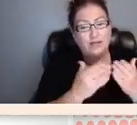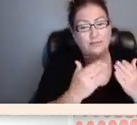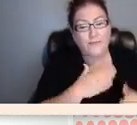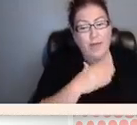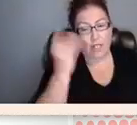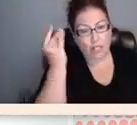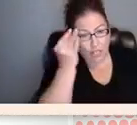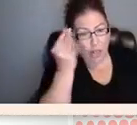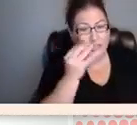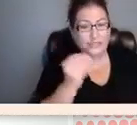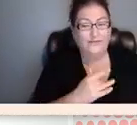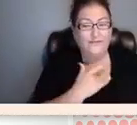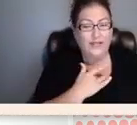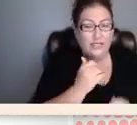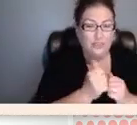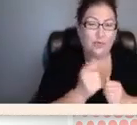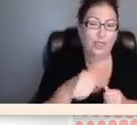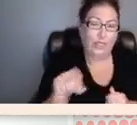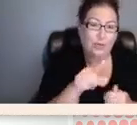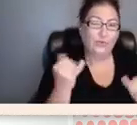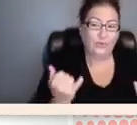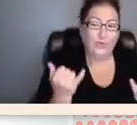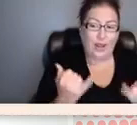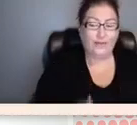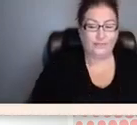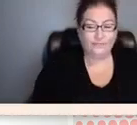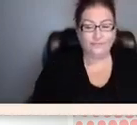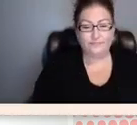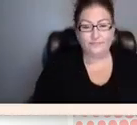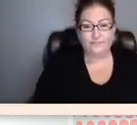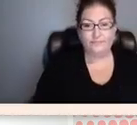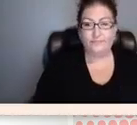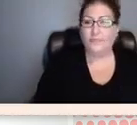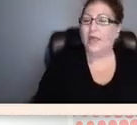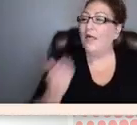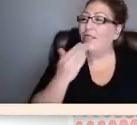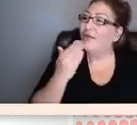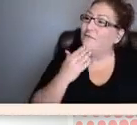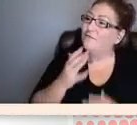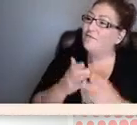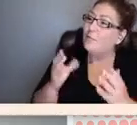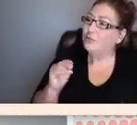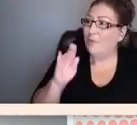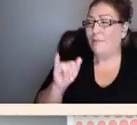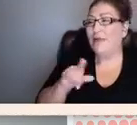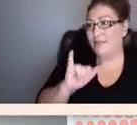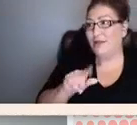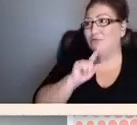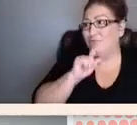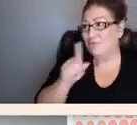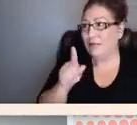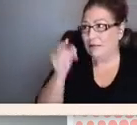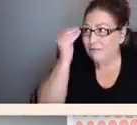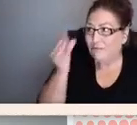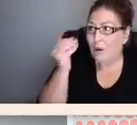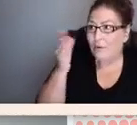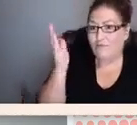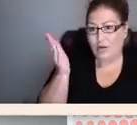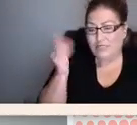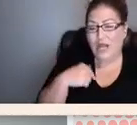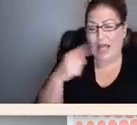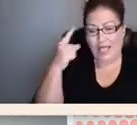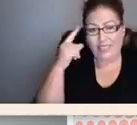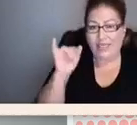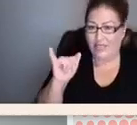and feelings with you today. Thanks very much, Bobby. That's a very informative presentation. I think it's great